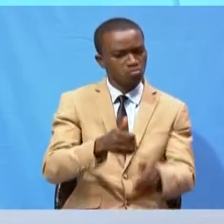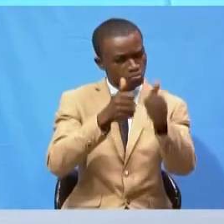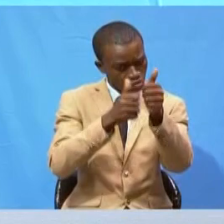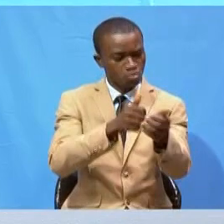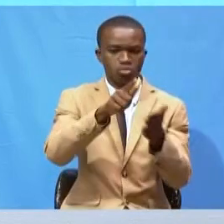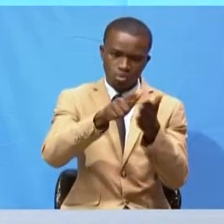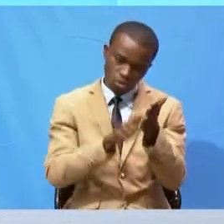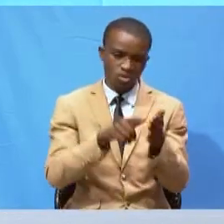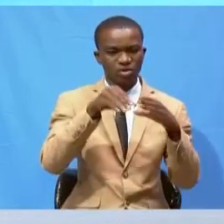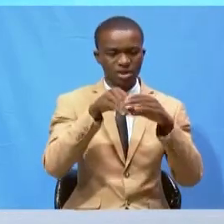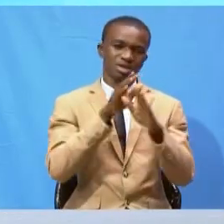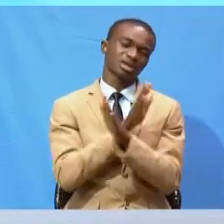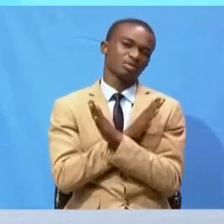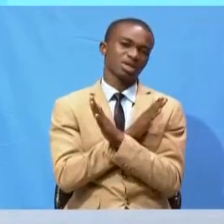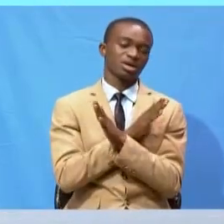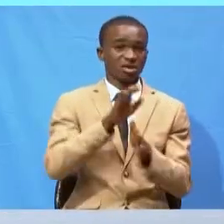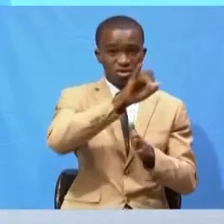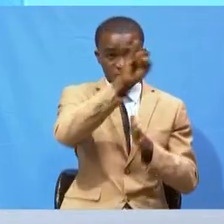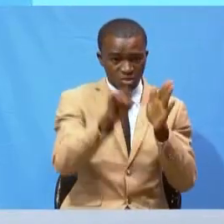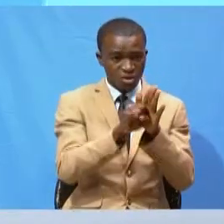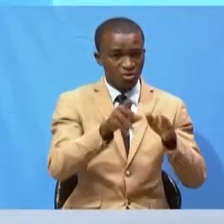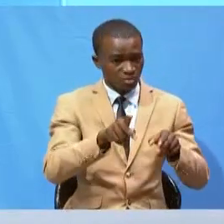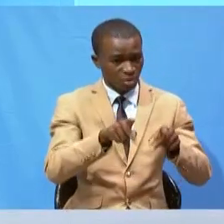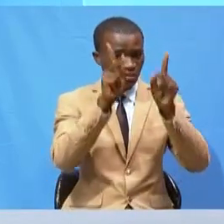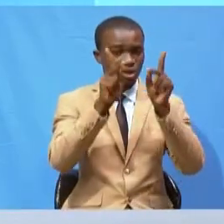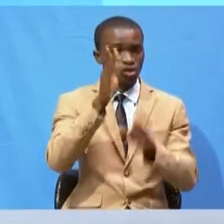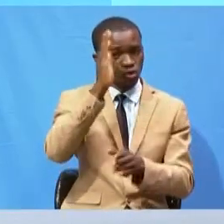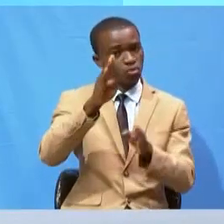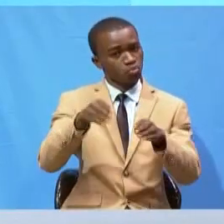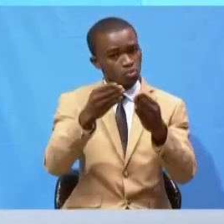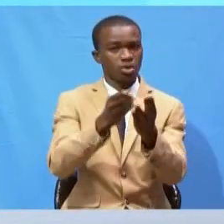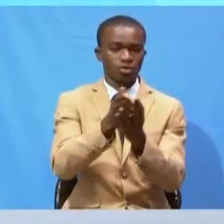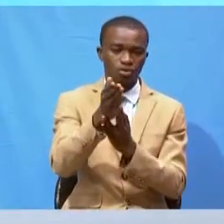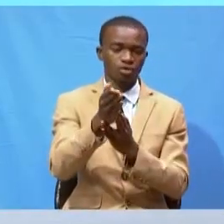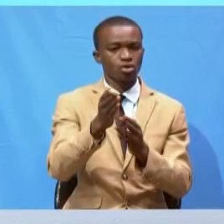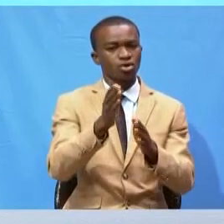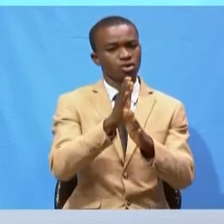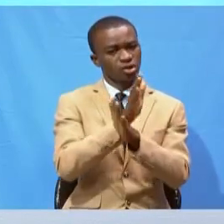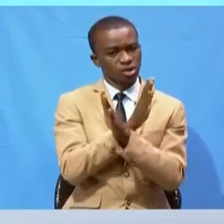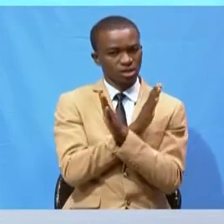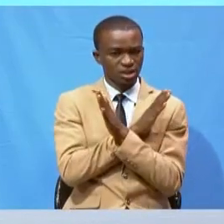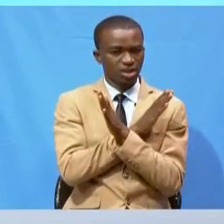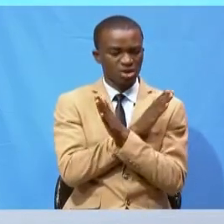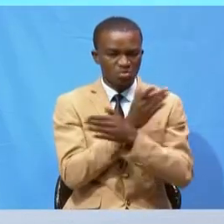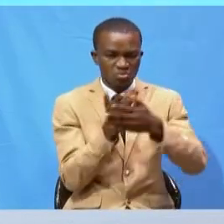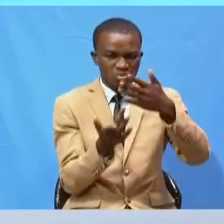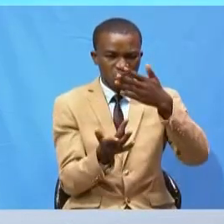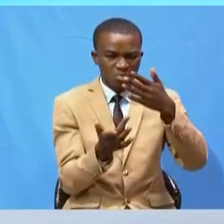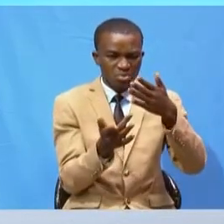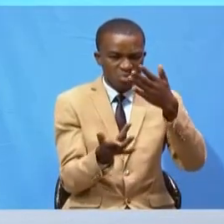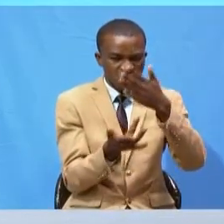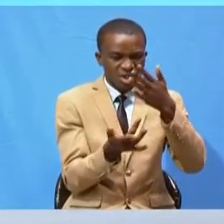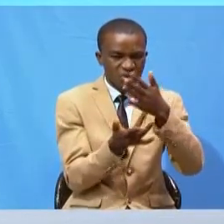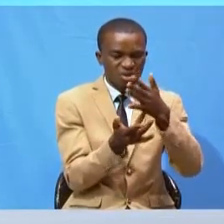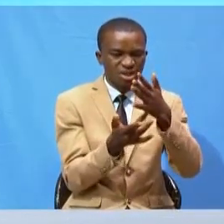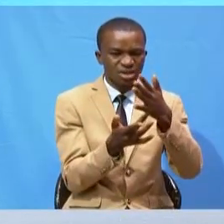phytosanitary standards. Import permits will be issued through the Zambia electronic single